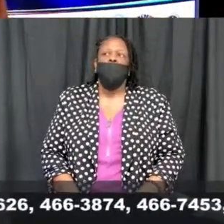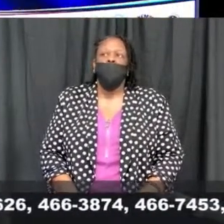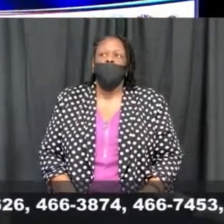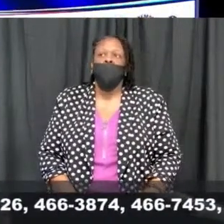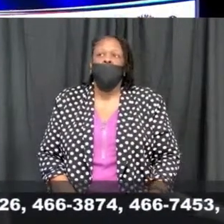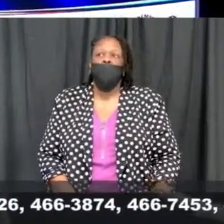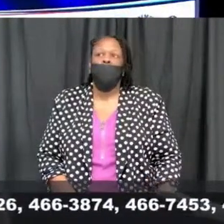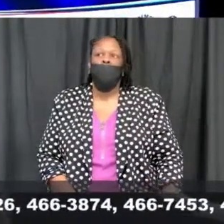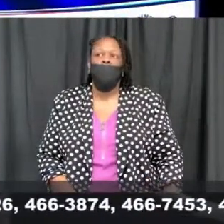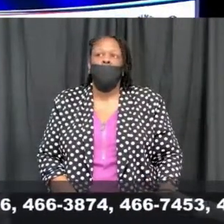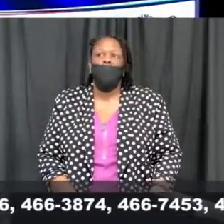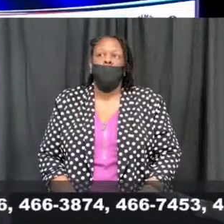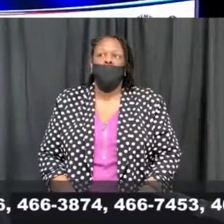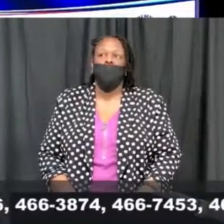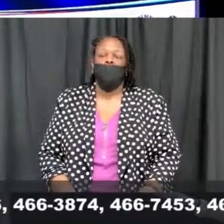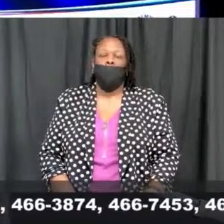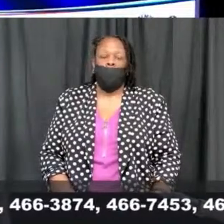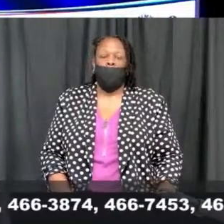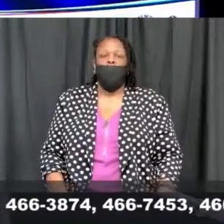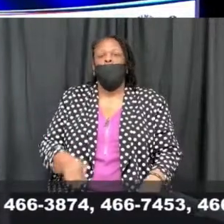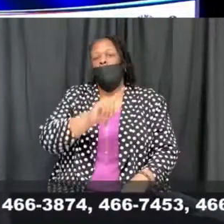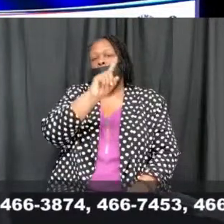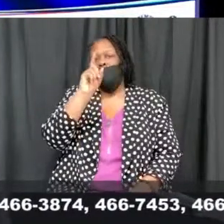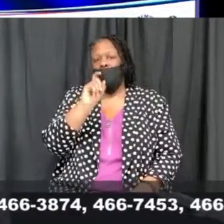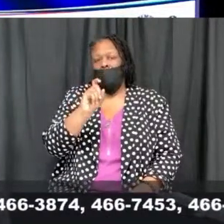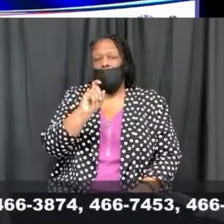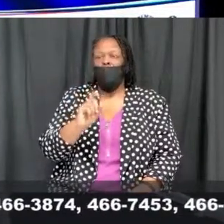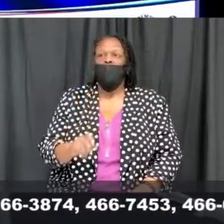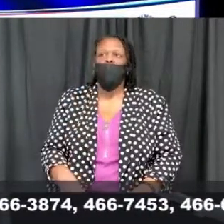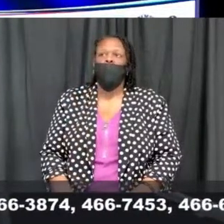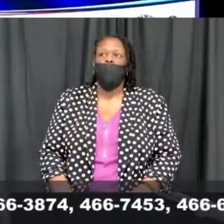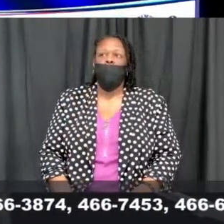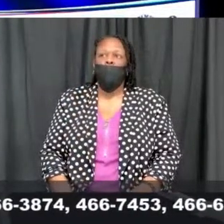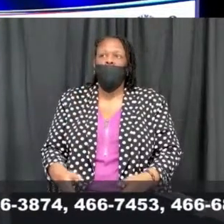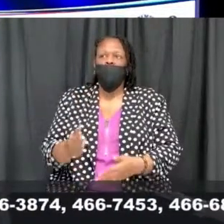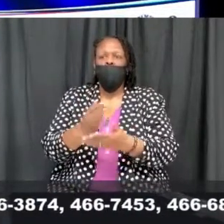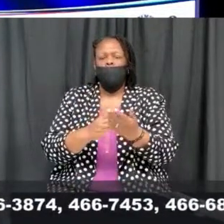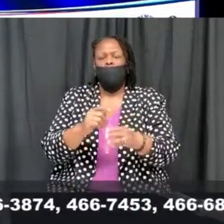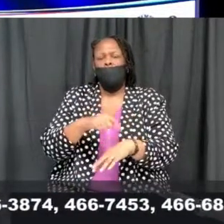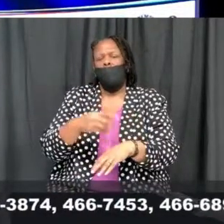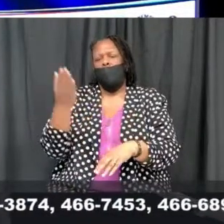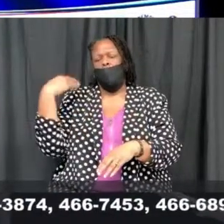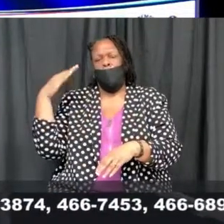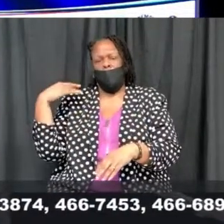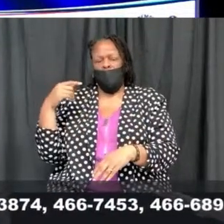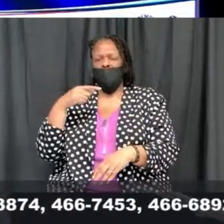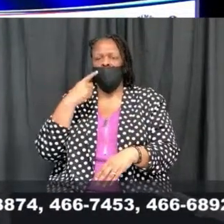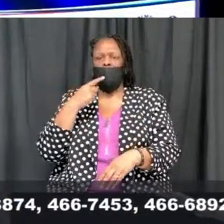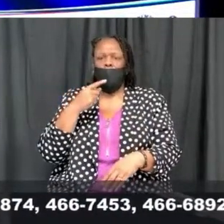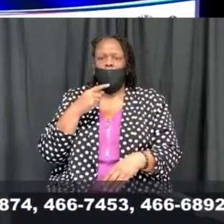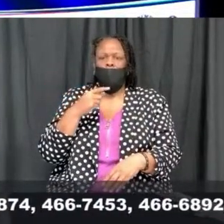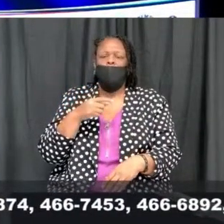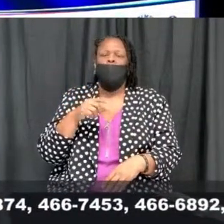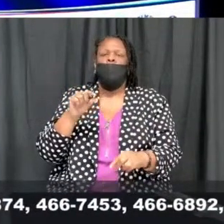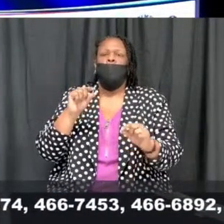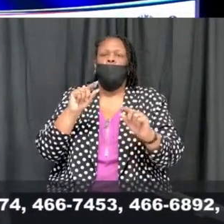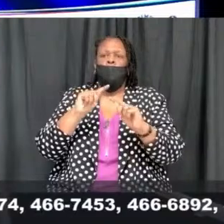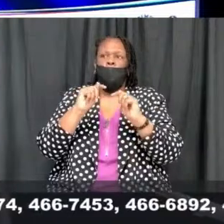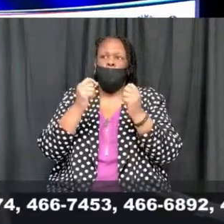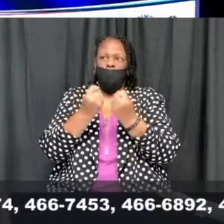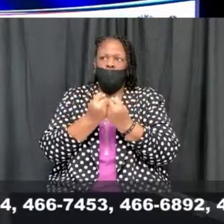This question is for Superintendent Henry. A few months ago, it was said that the COVID-19 task force